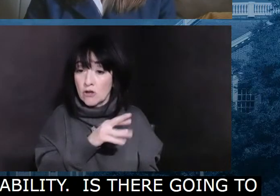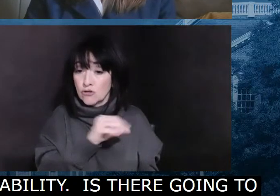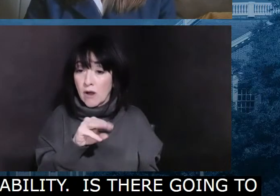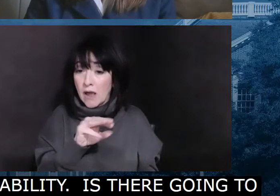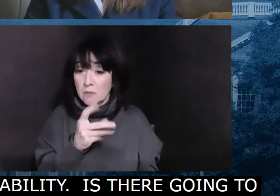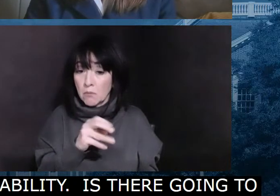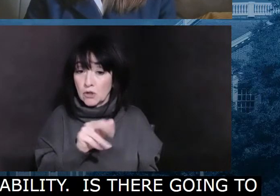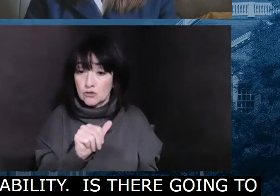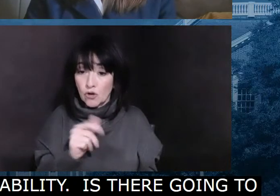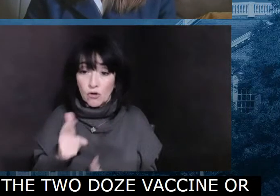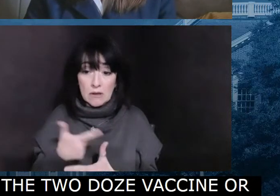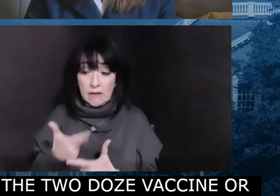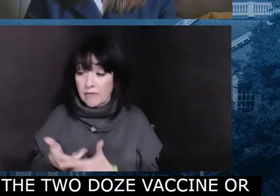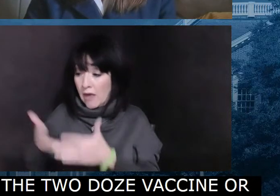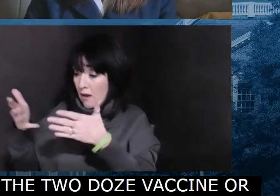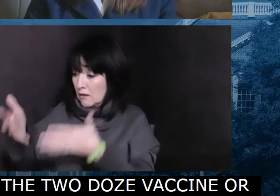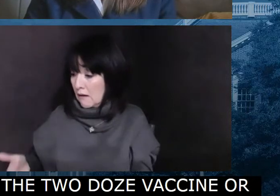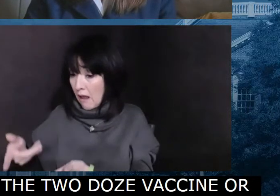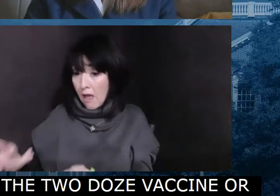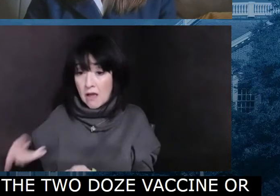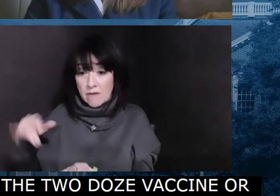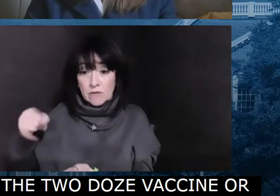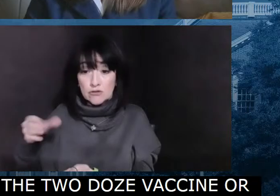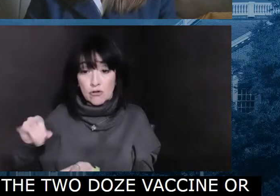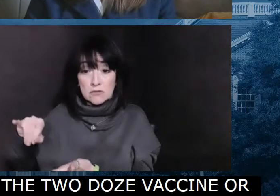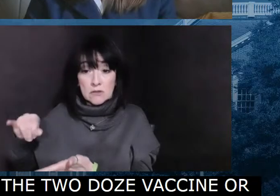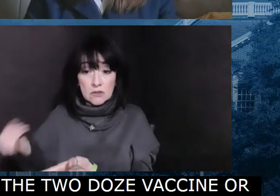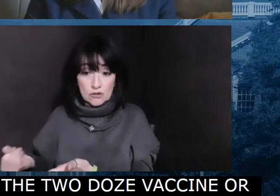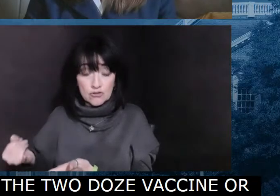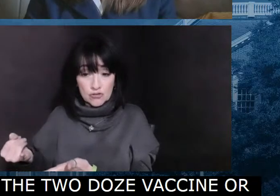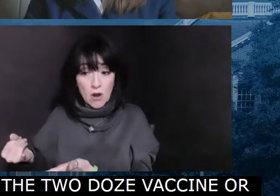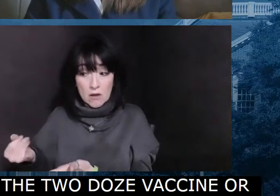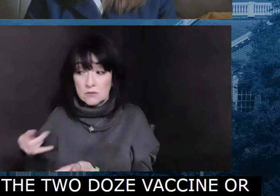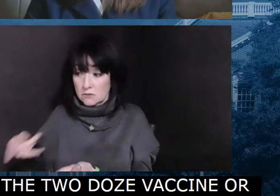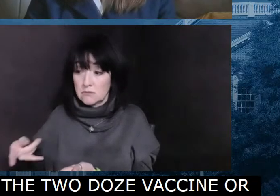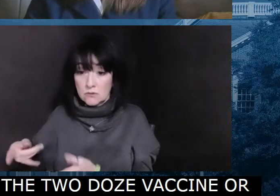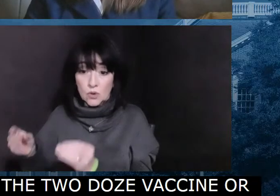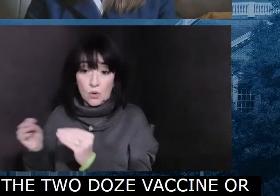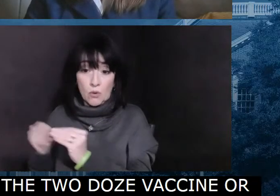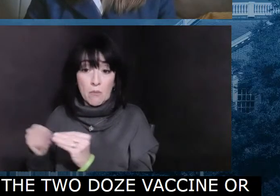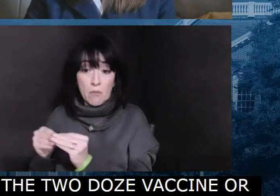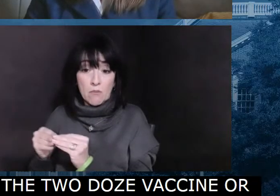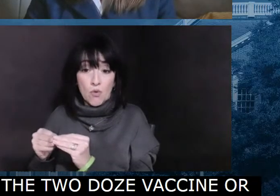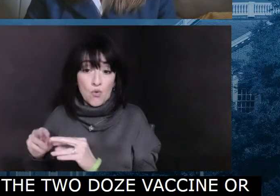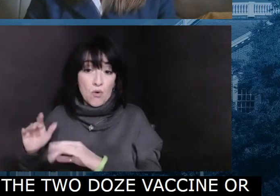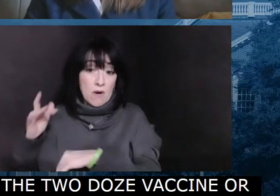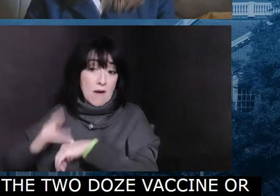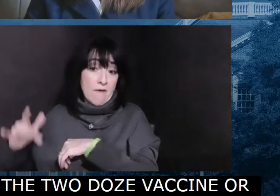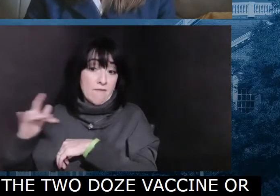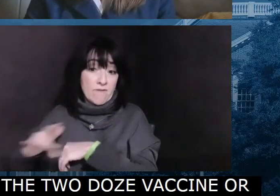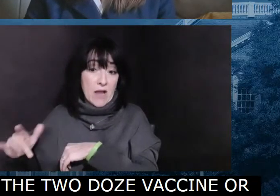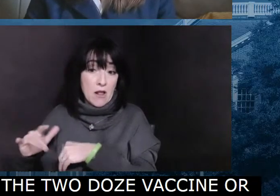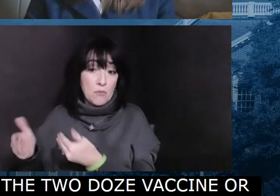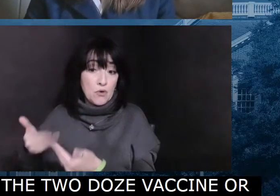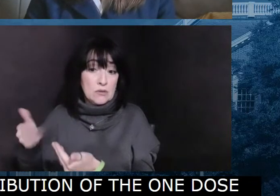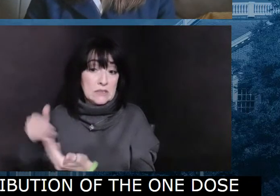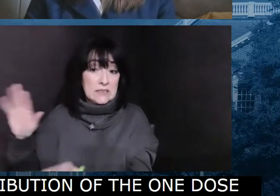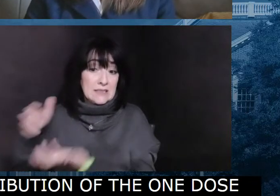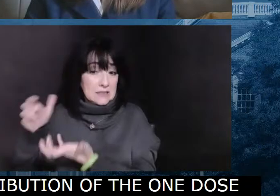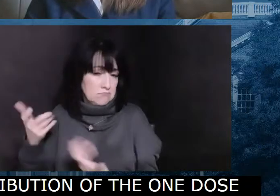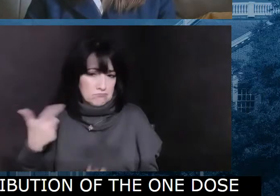of the 1-dose vaccine, Johnson & Johnson, more quickly and be more readily available? That's an unknown right